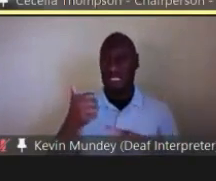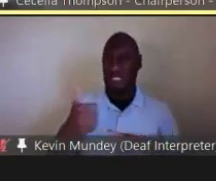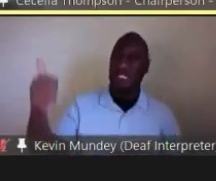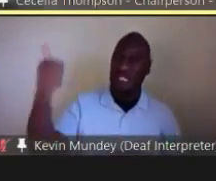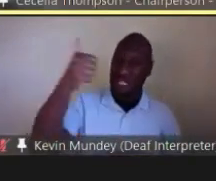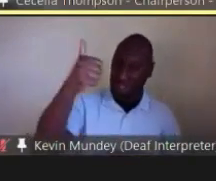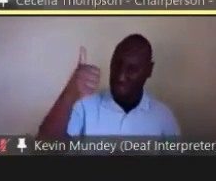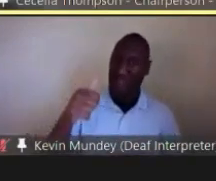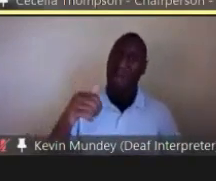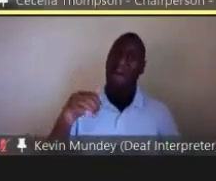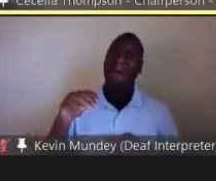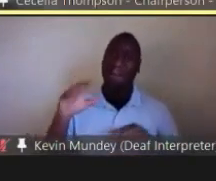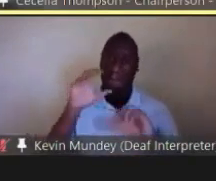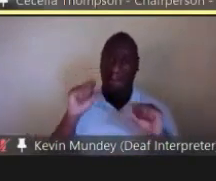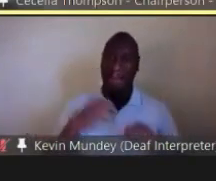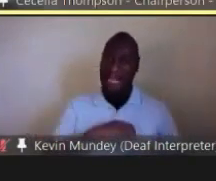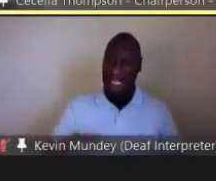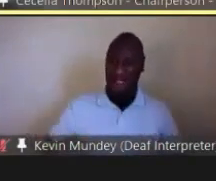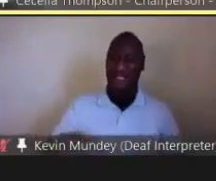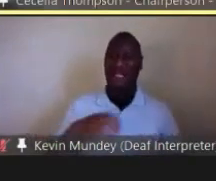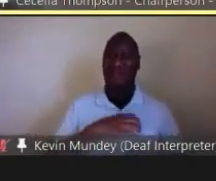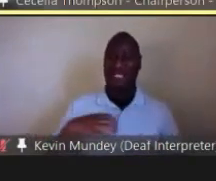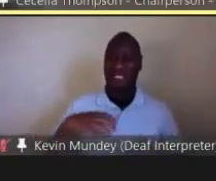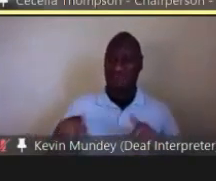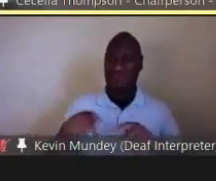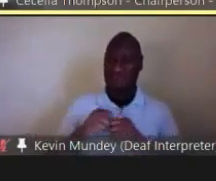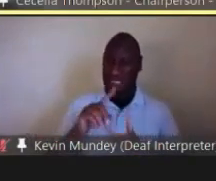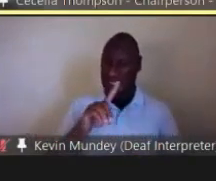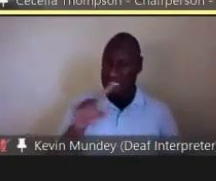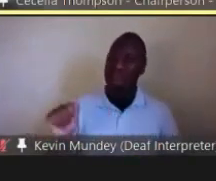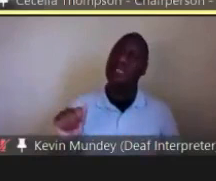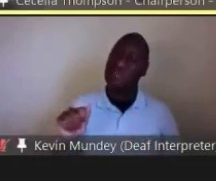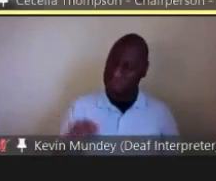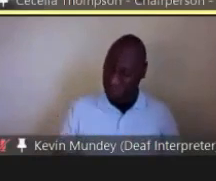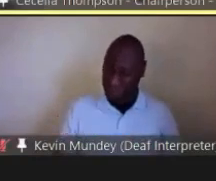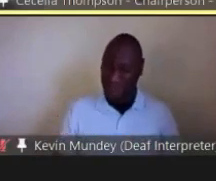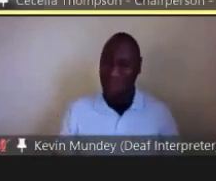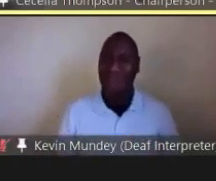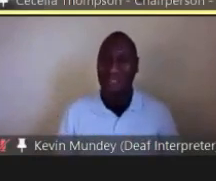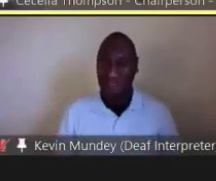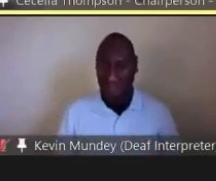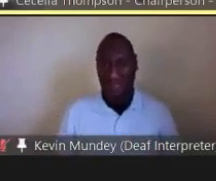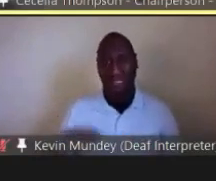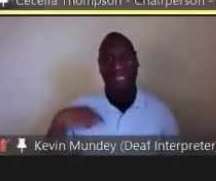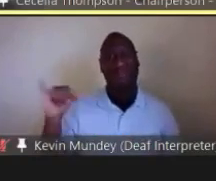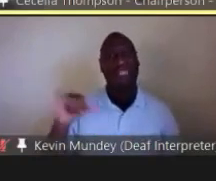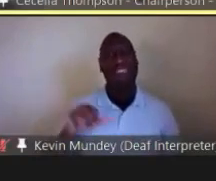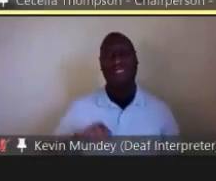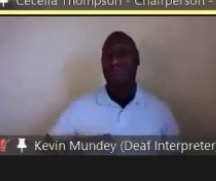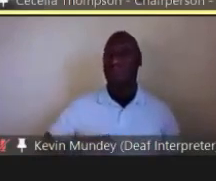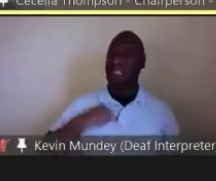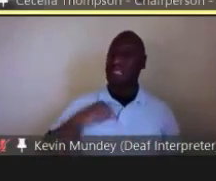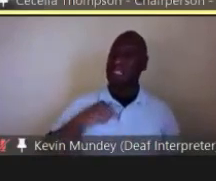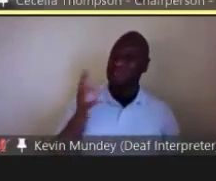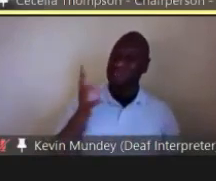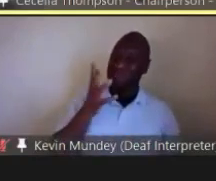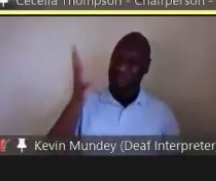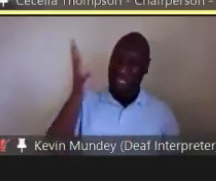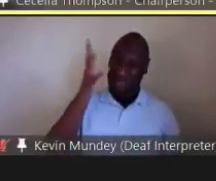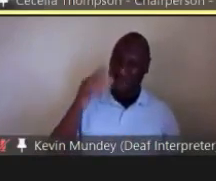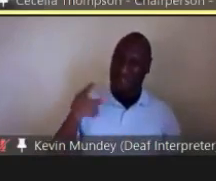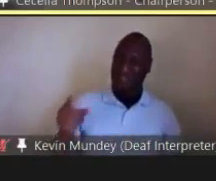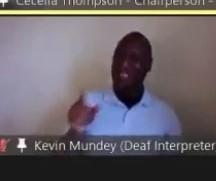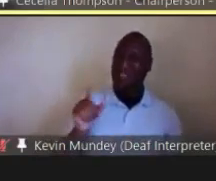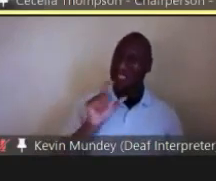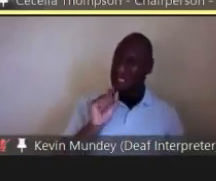People with Disabilities. I am also the proud parent of a 23-year-old son living